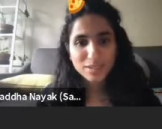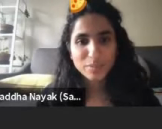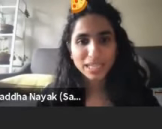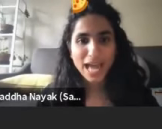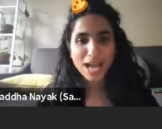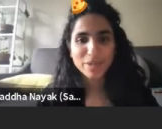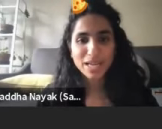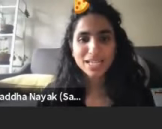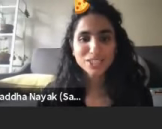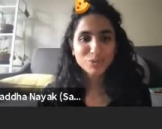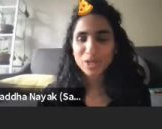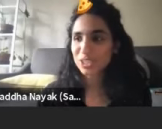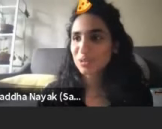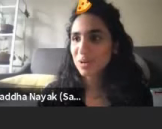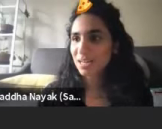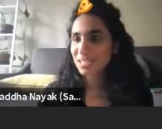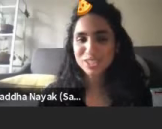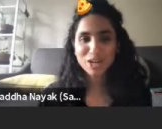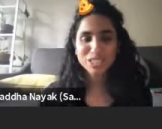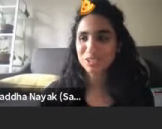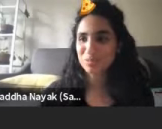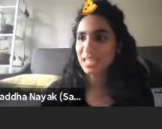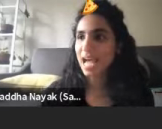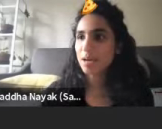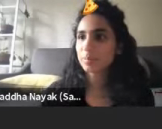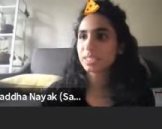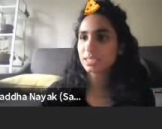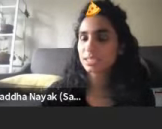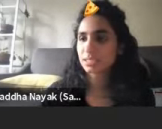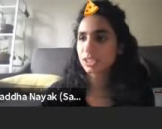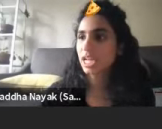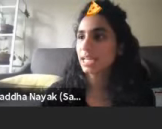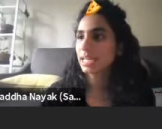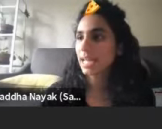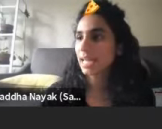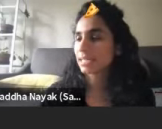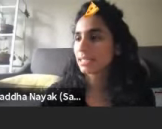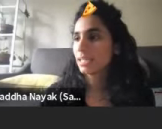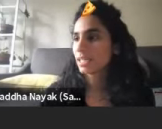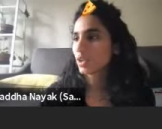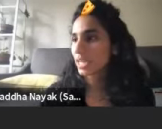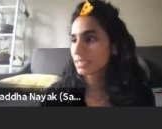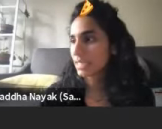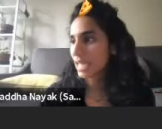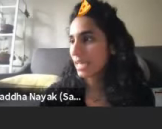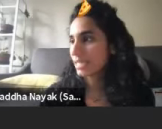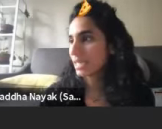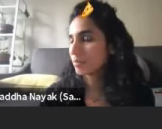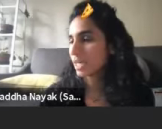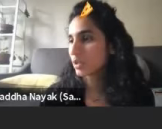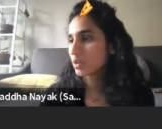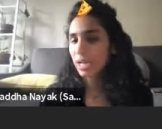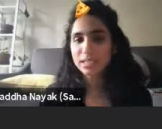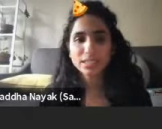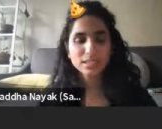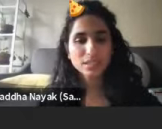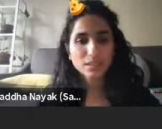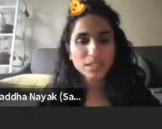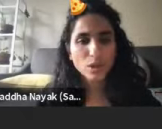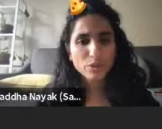thank my lab. Just wanted to give a shout out to my lab. This is Janet and Grace, Anne and Margot.